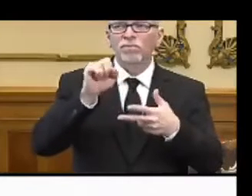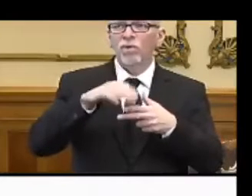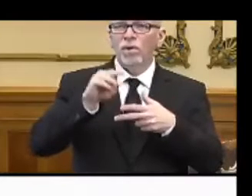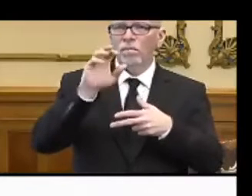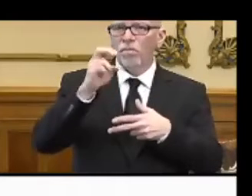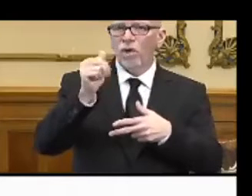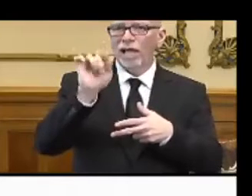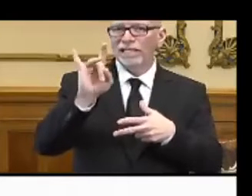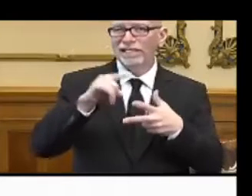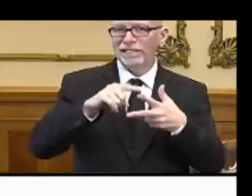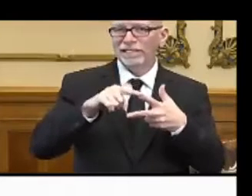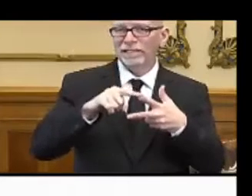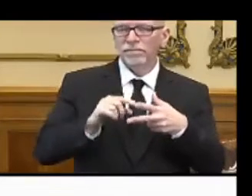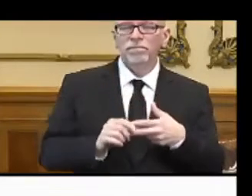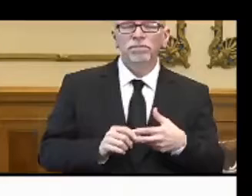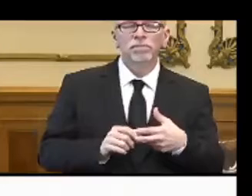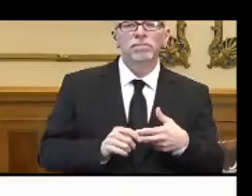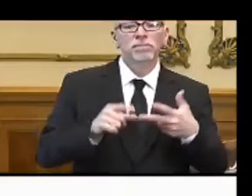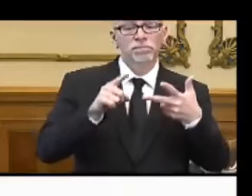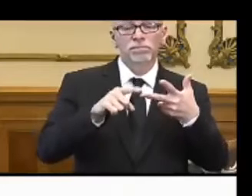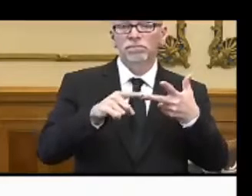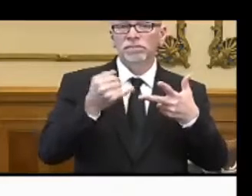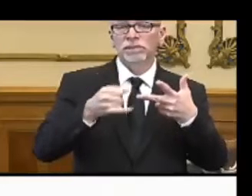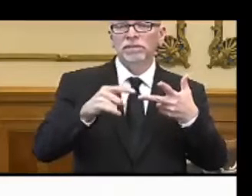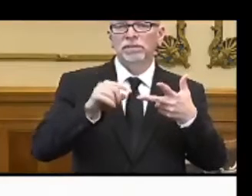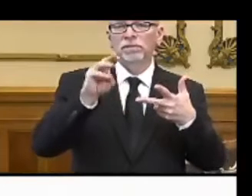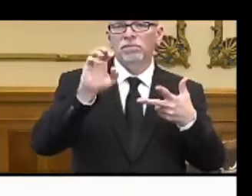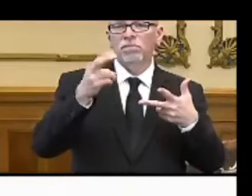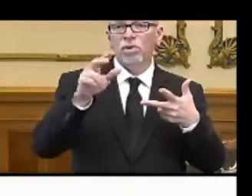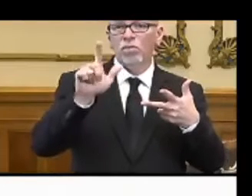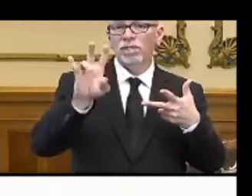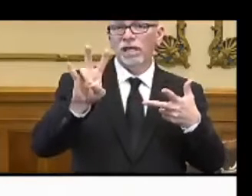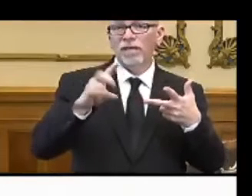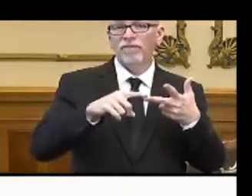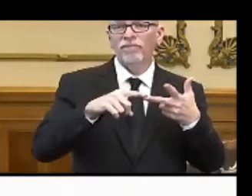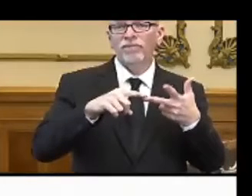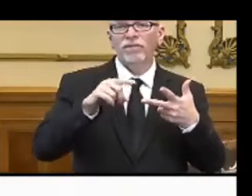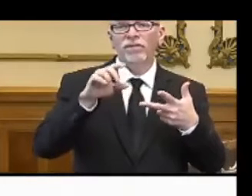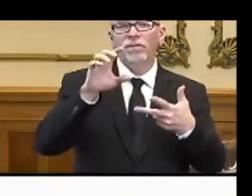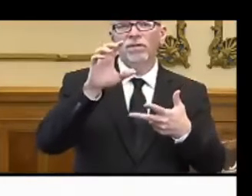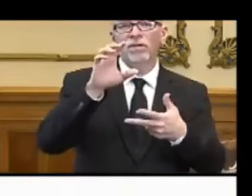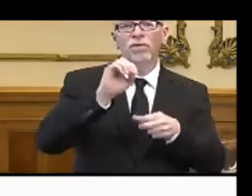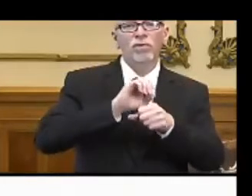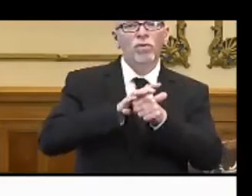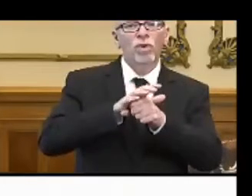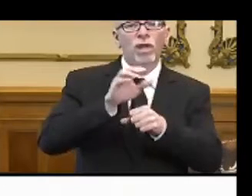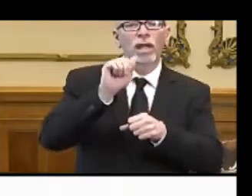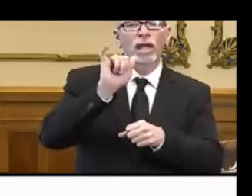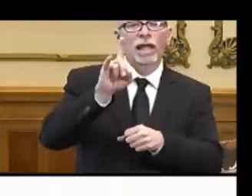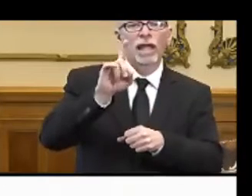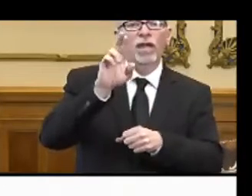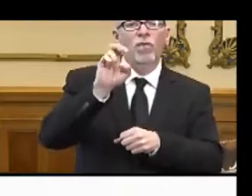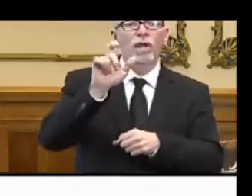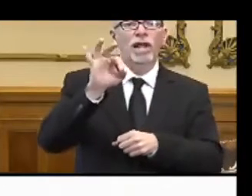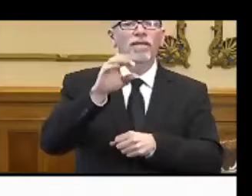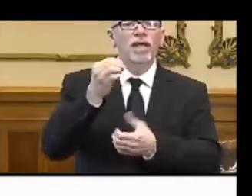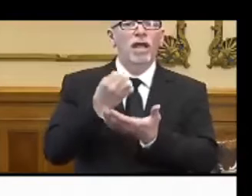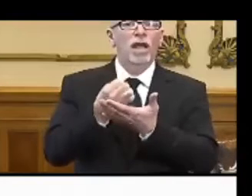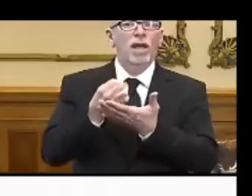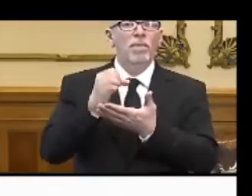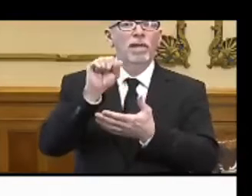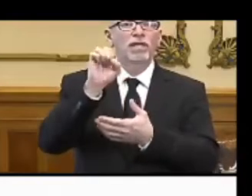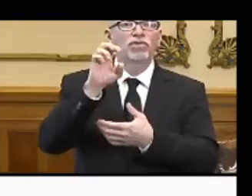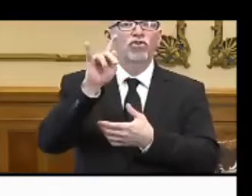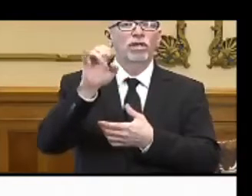March 18th. And finally, on March 27th, the Coronavirus Aid, Relief, and Economic